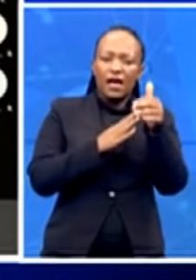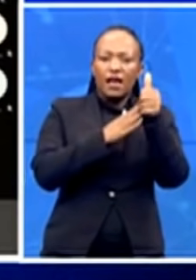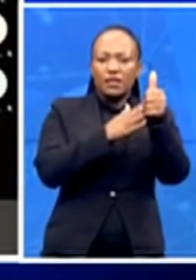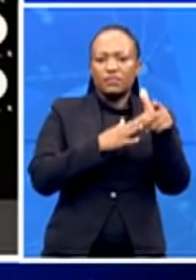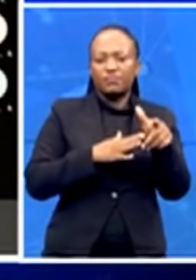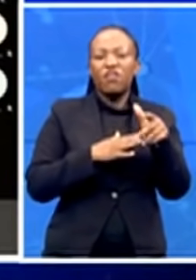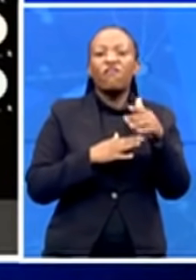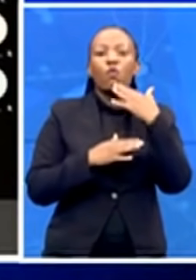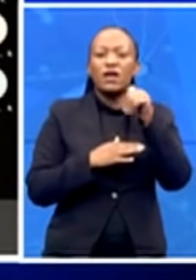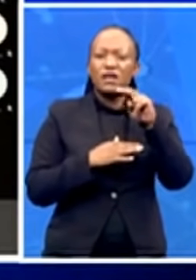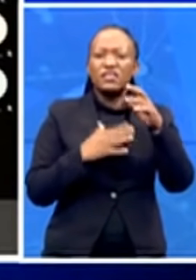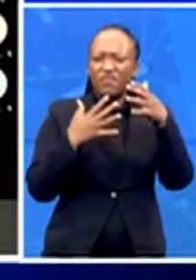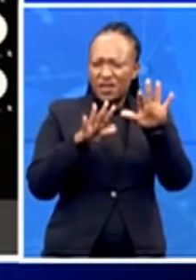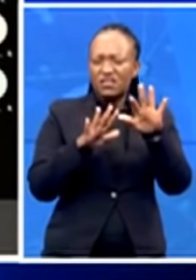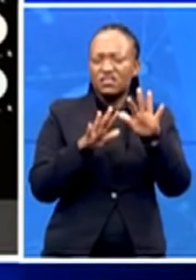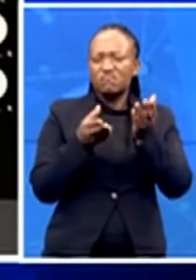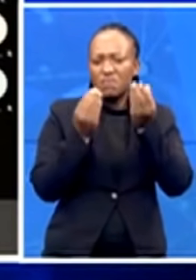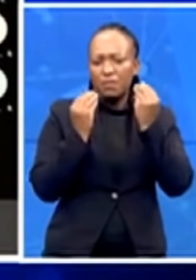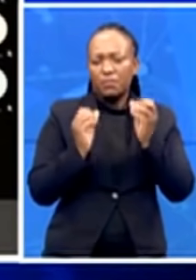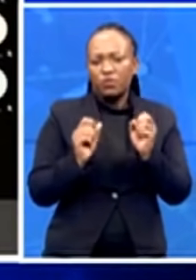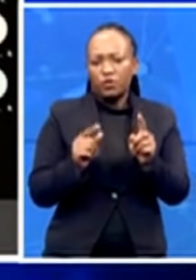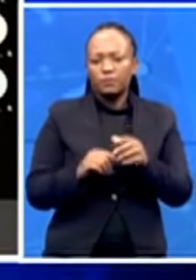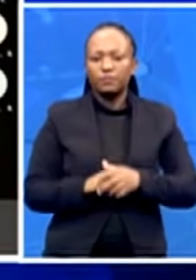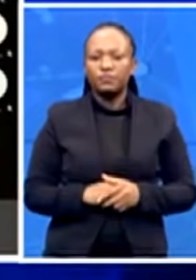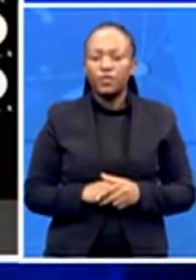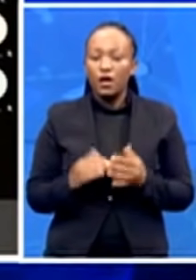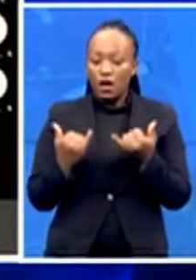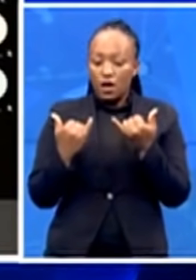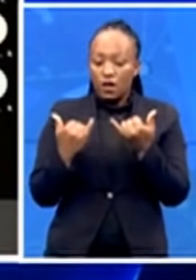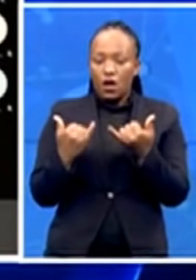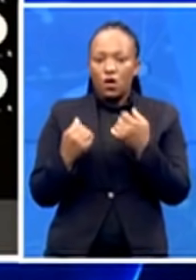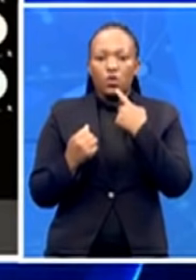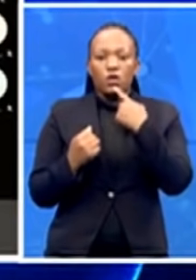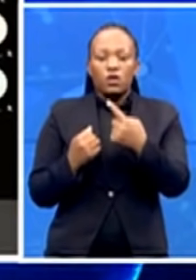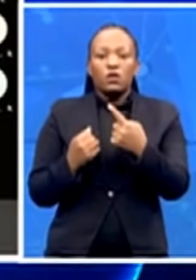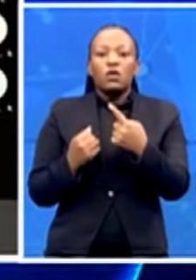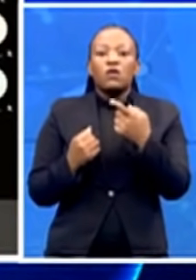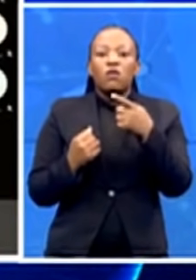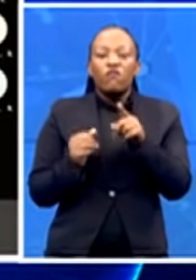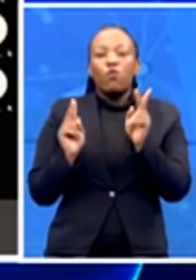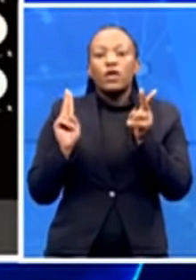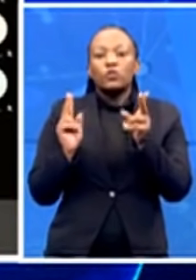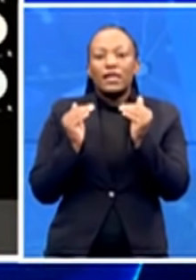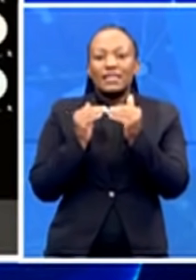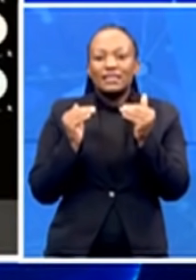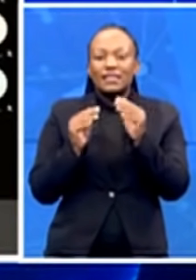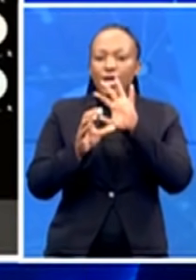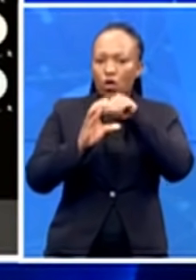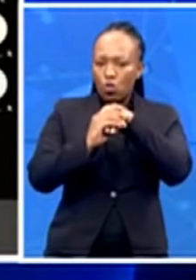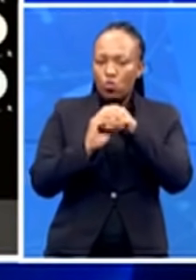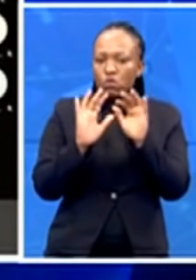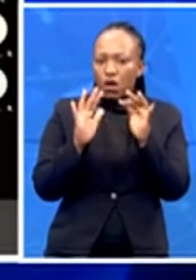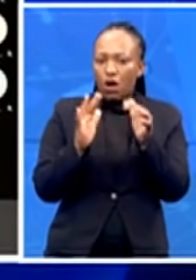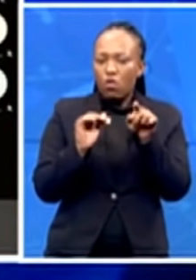this score, we therefore conclude that the principles of natural justice, including Audi Alteram, were observed prior to